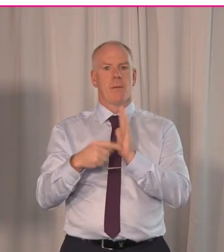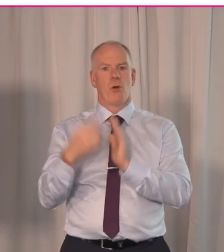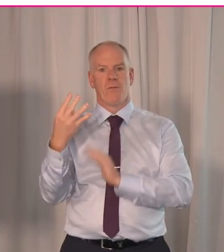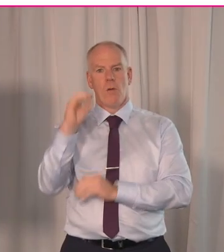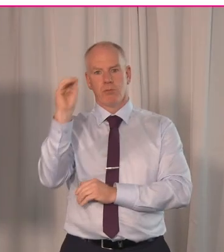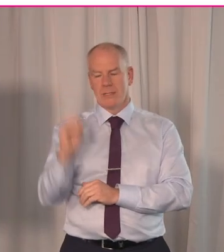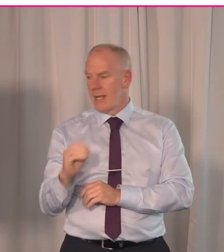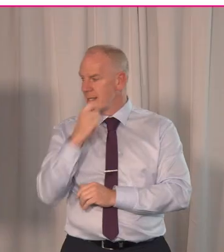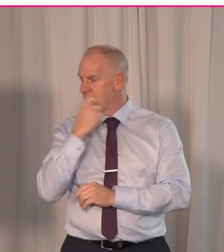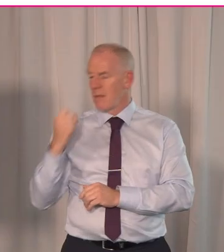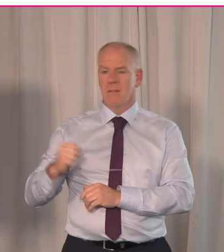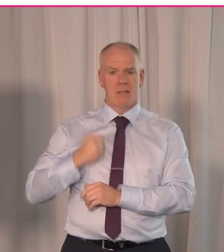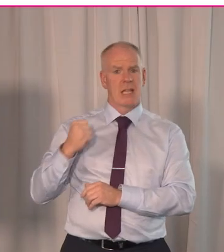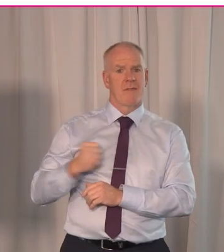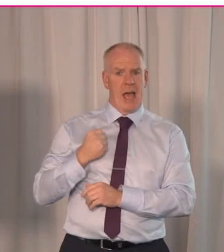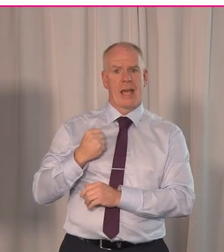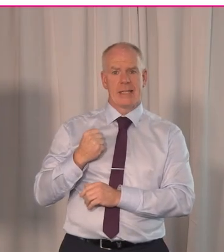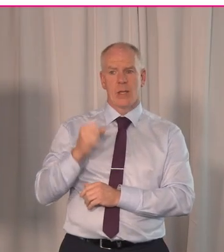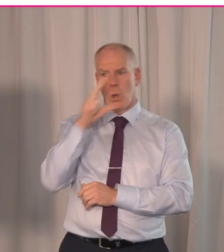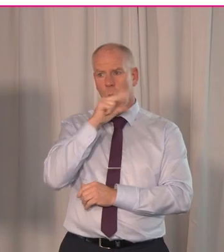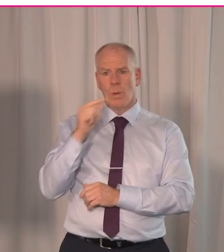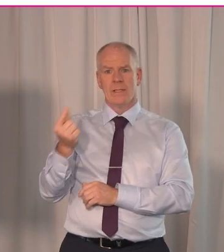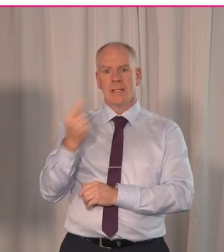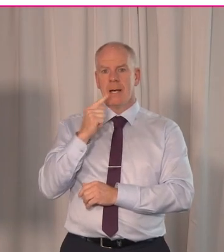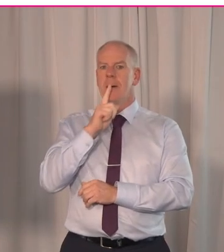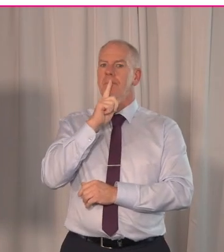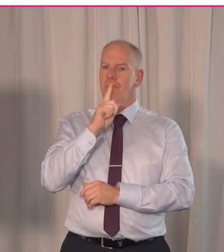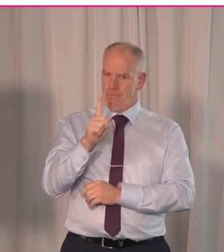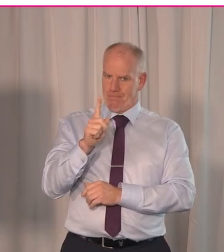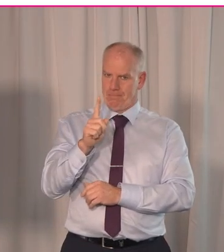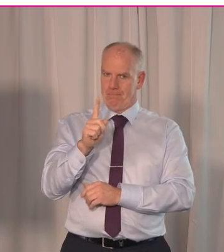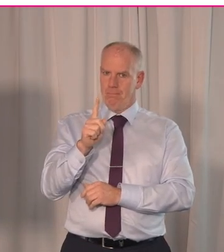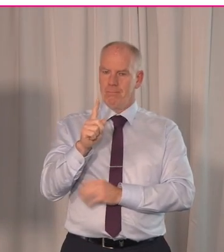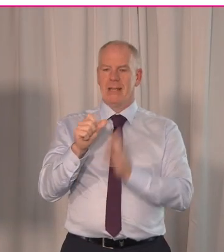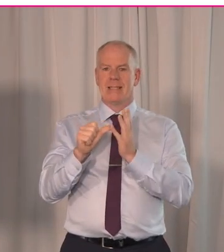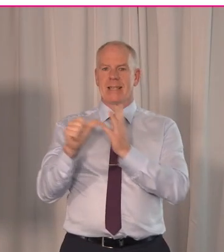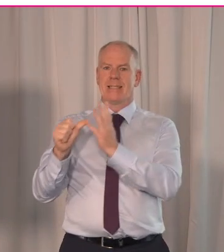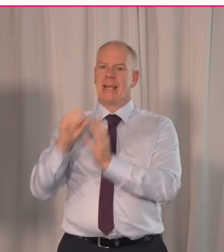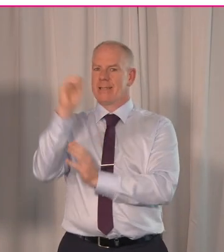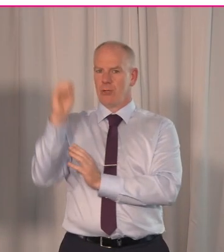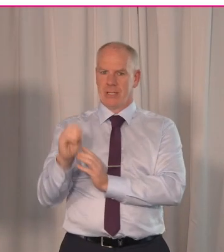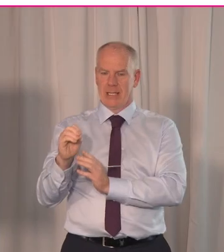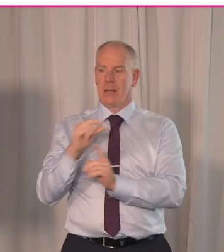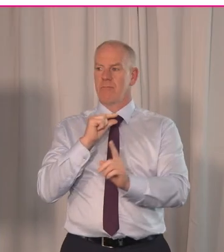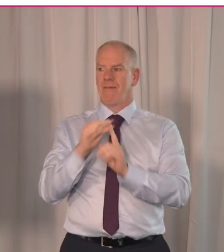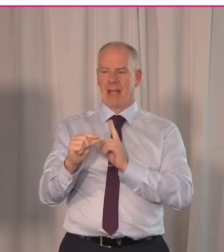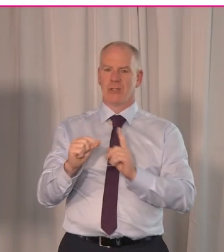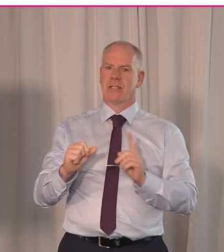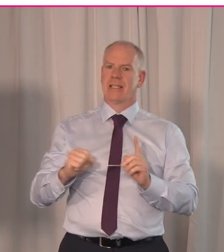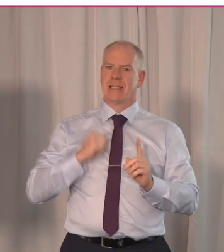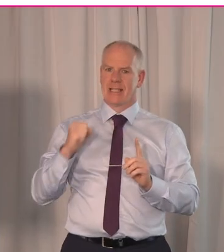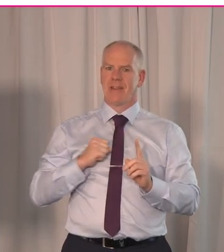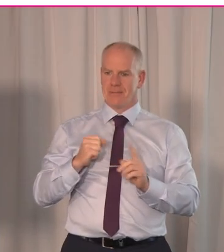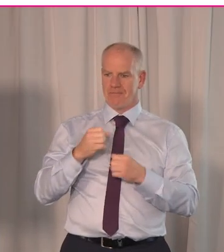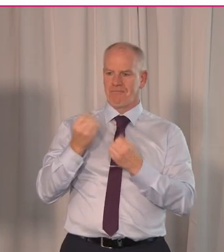0.4% were satisfied with how they'd been given the news. Unfortunately, more than 66% of the professionals were satisfied with how they'd